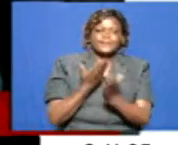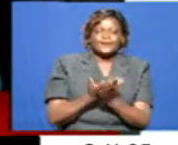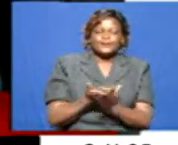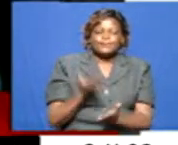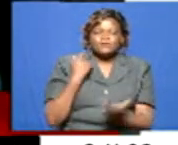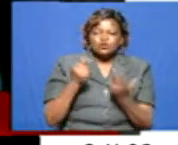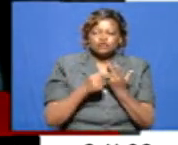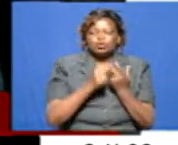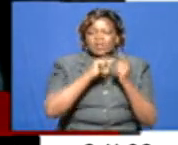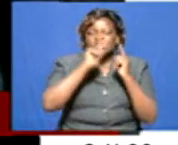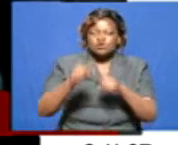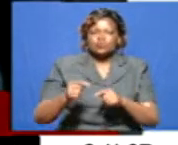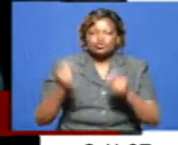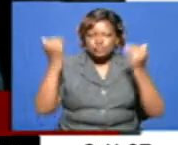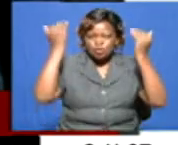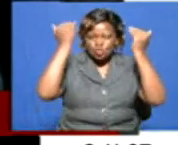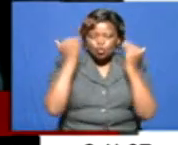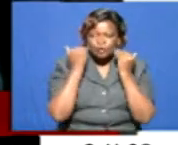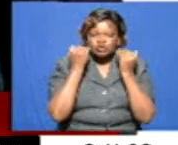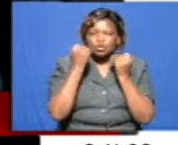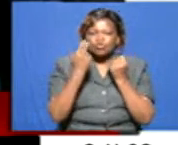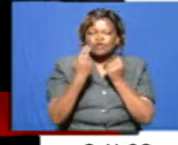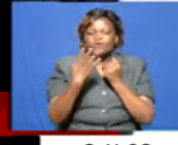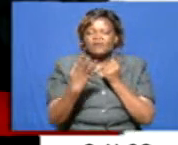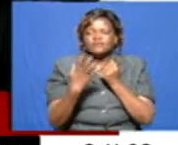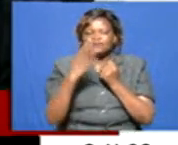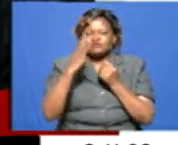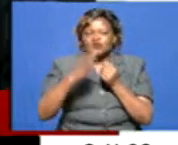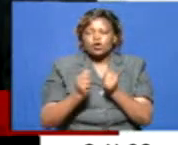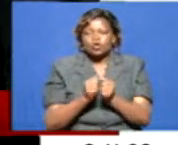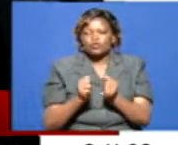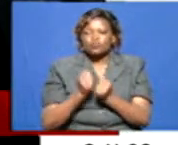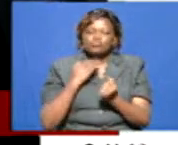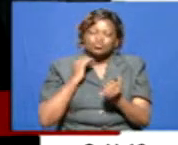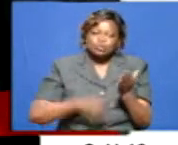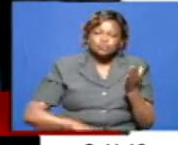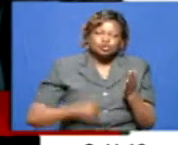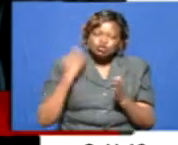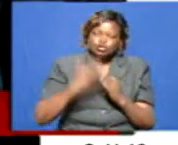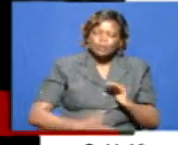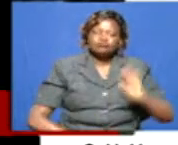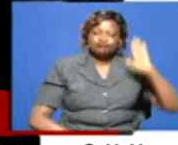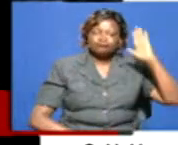to the Apex Court on the 25th of October seeking to stop the swearing-in